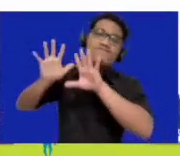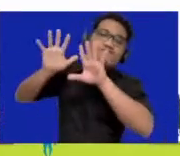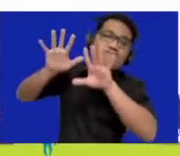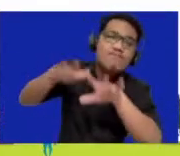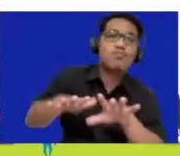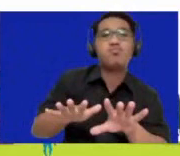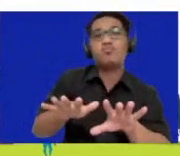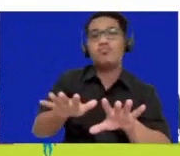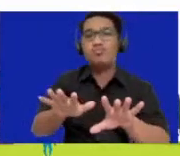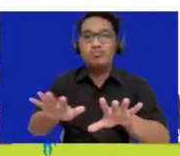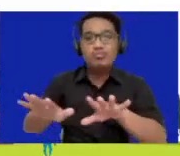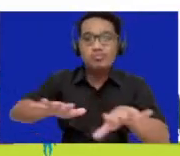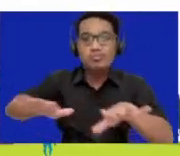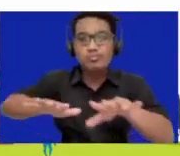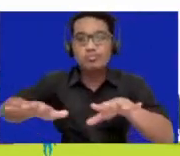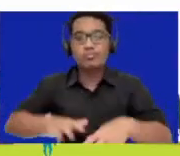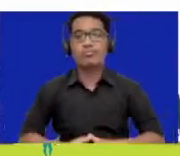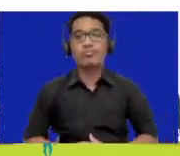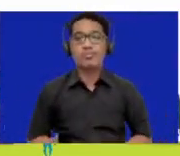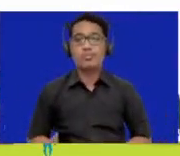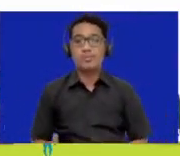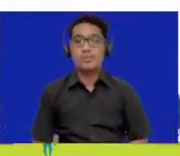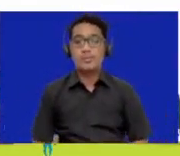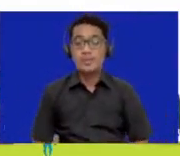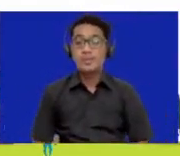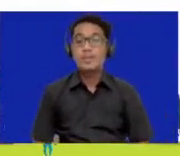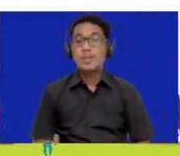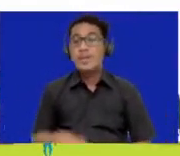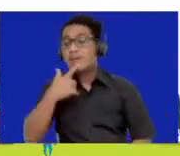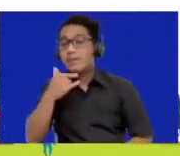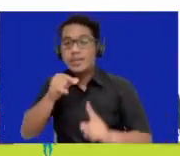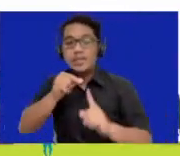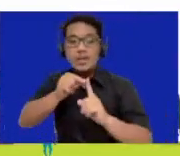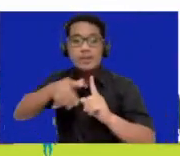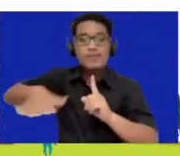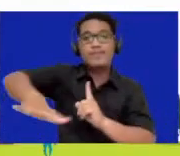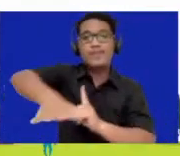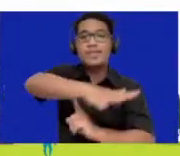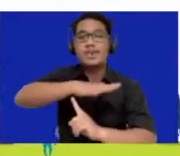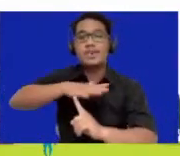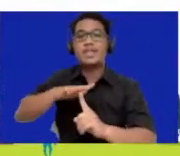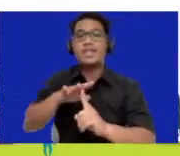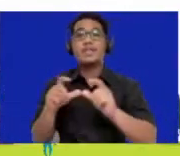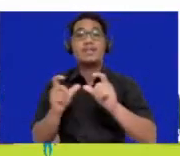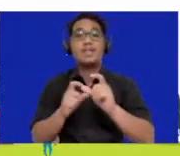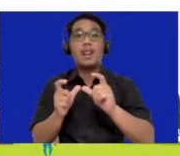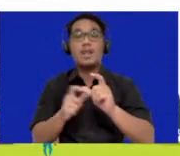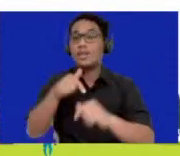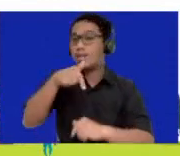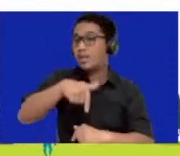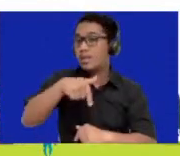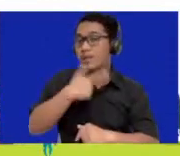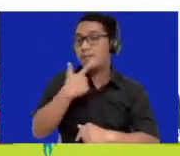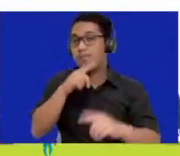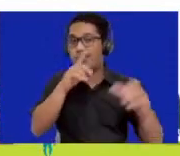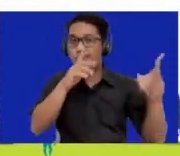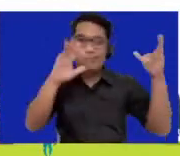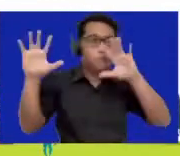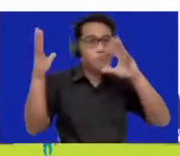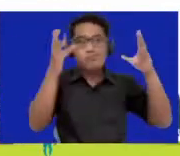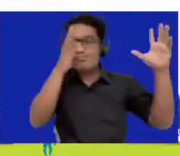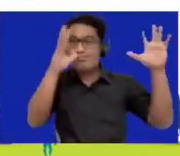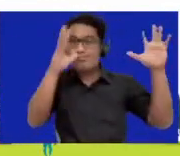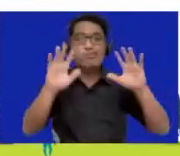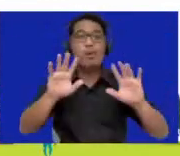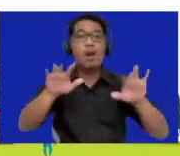Southern coastal belt is vulnerable to cyclones and associated storm surges and floods because of its